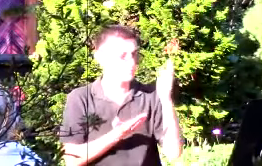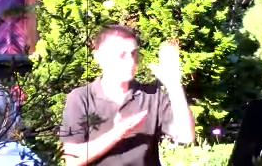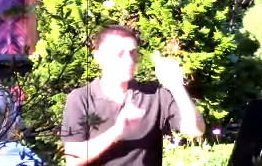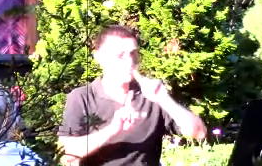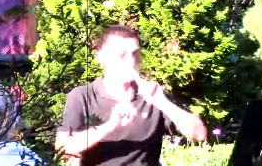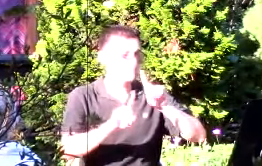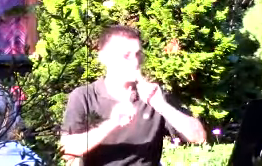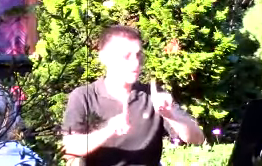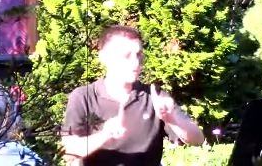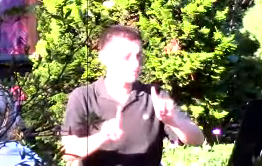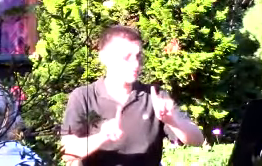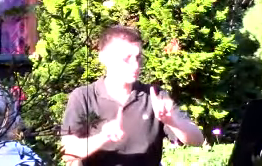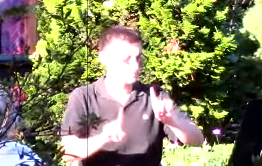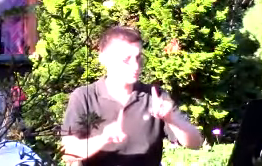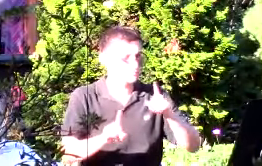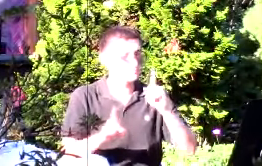v'tzivanu